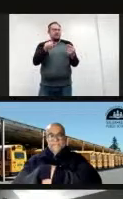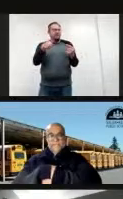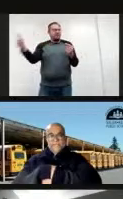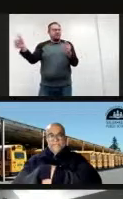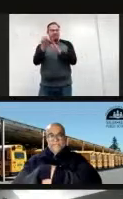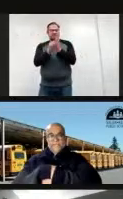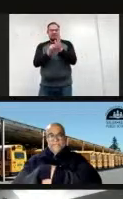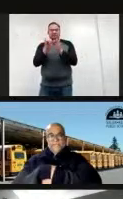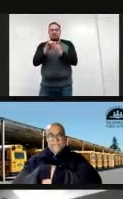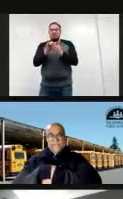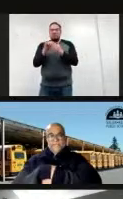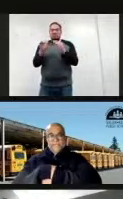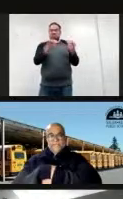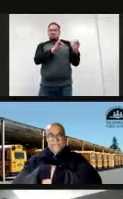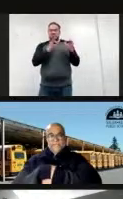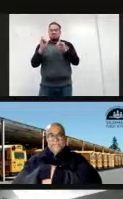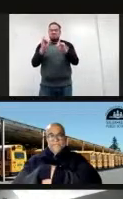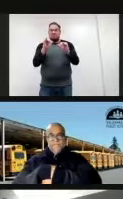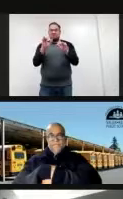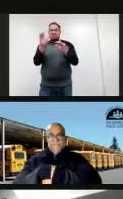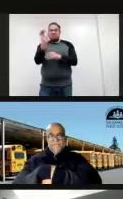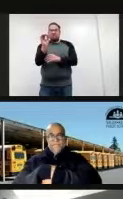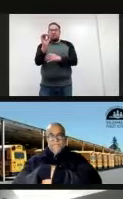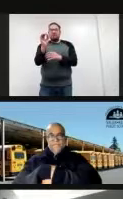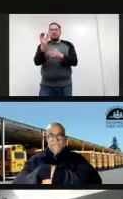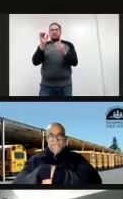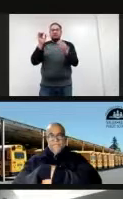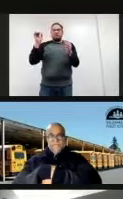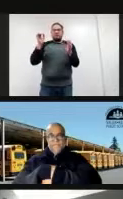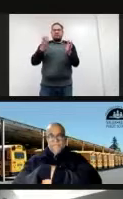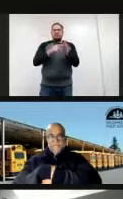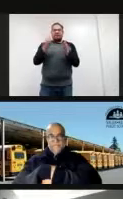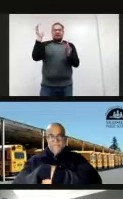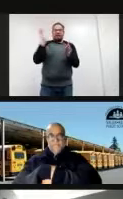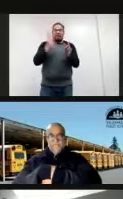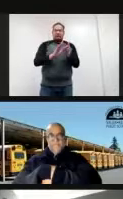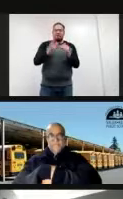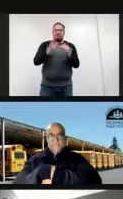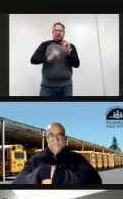are commensurate with Oregon or that pay less than Oregon. So